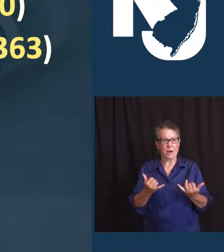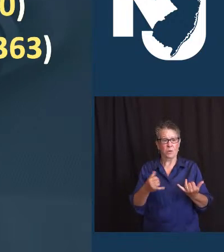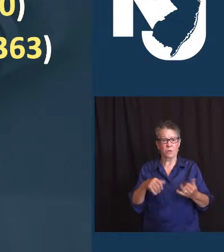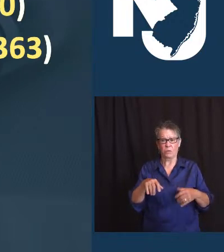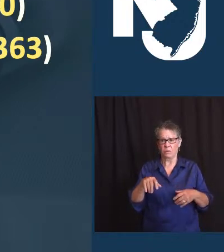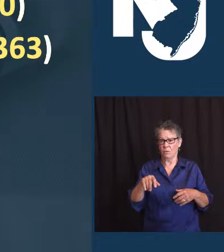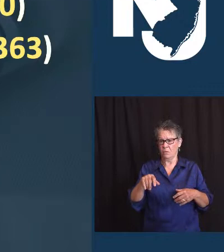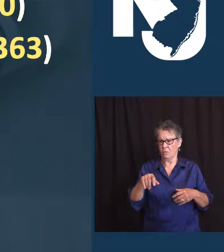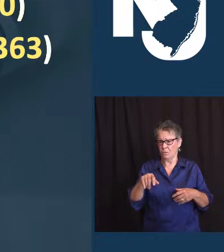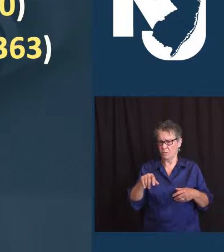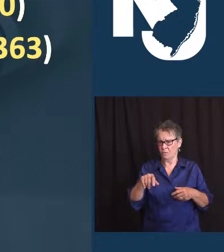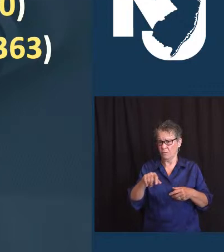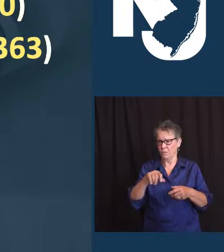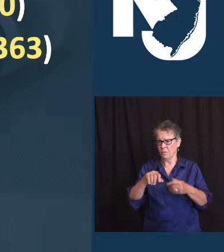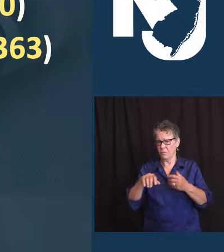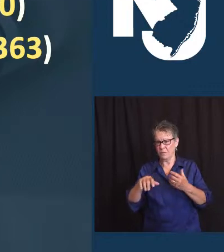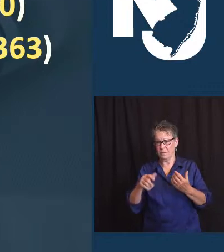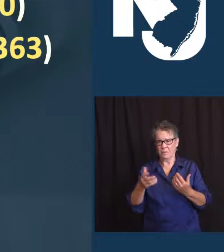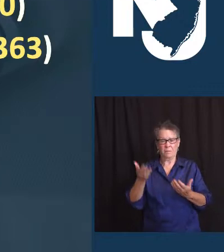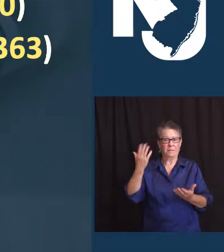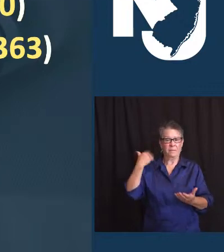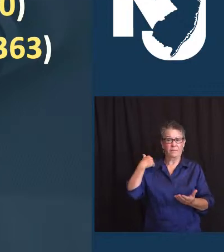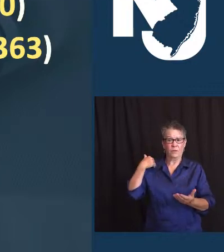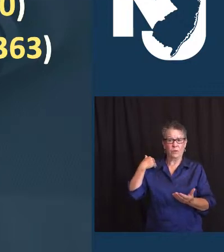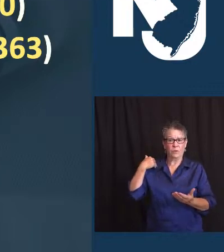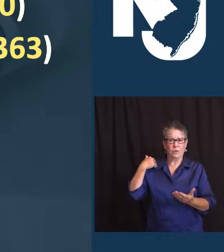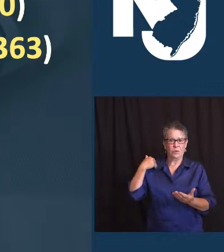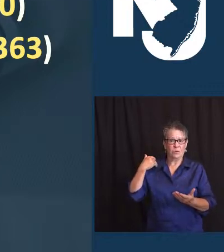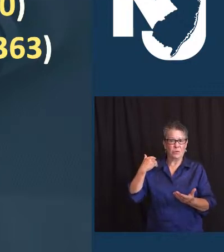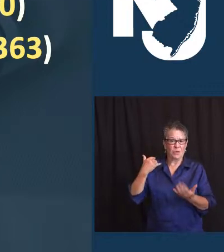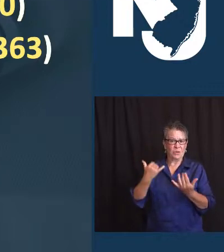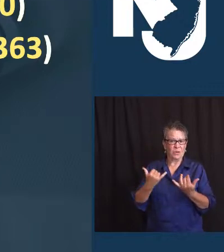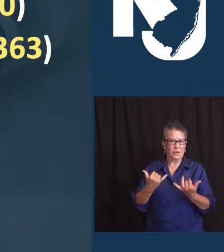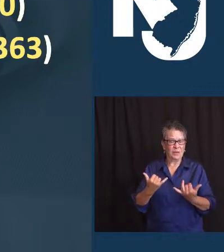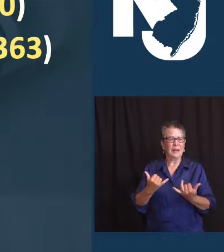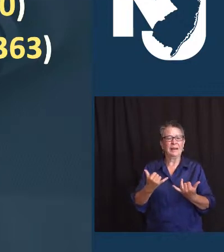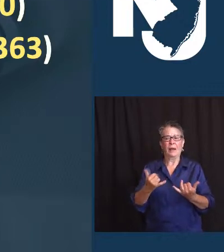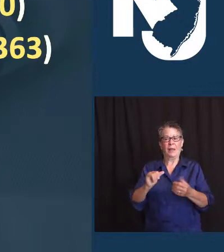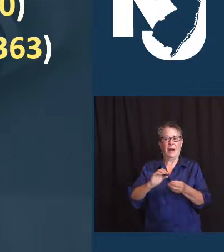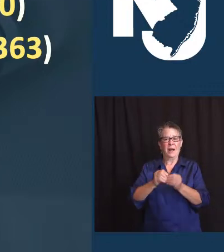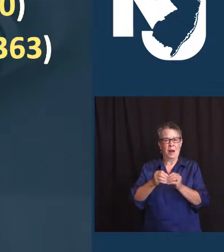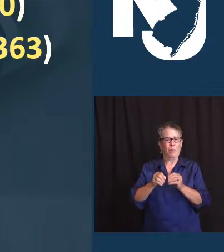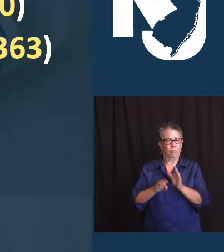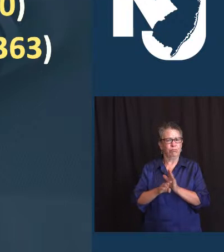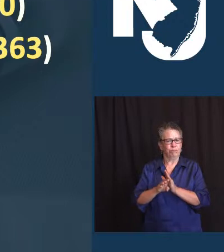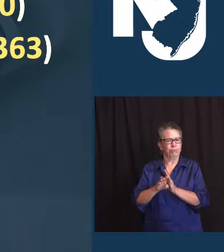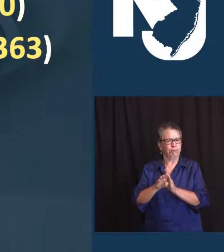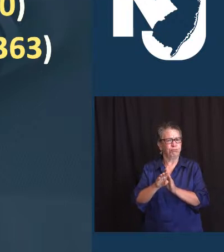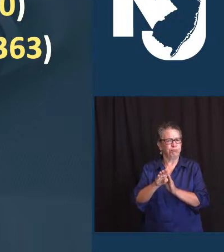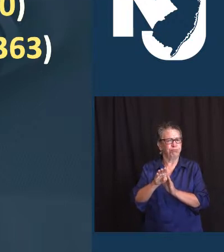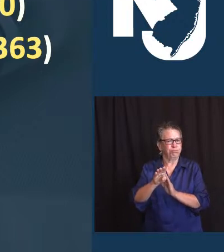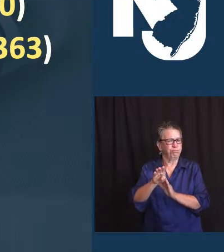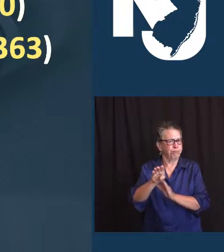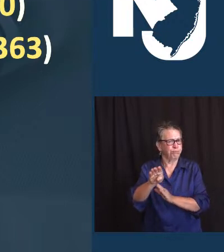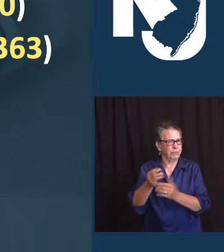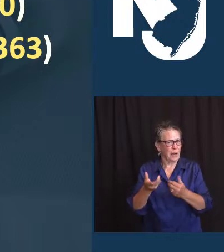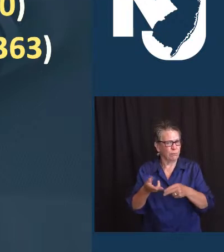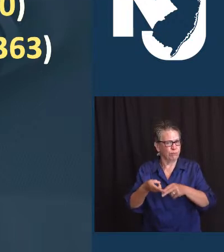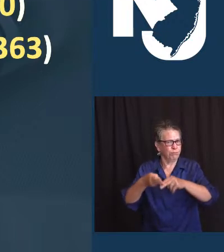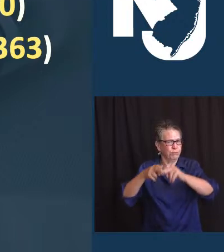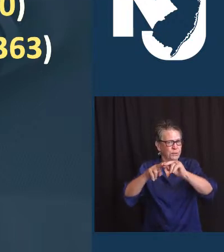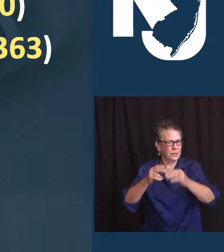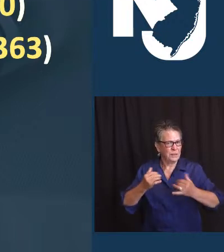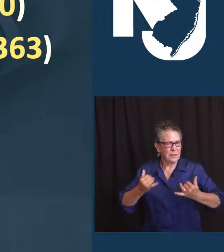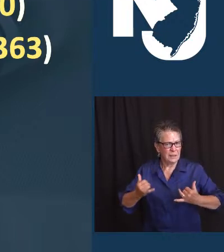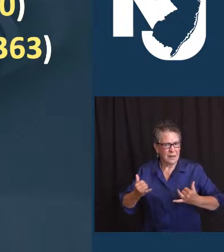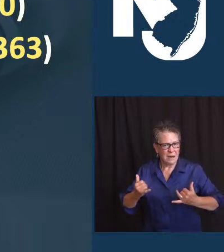that number was 272. So we're really beginning to see the increases over the recent term. This is the first